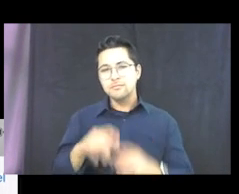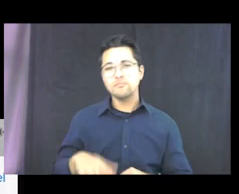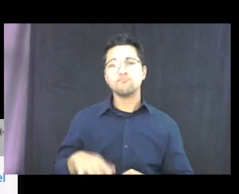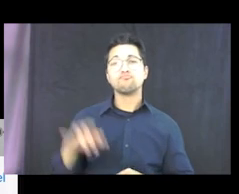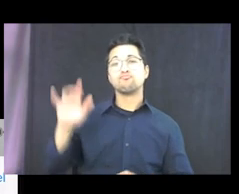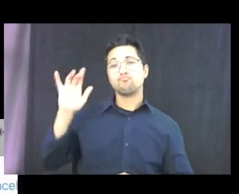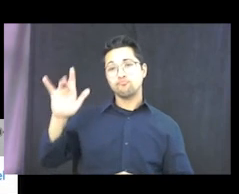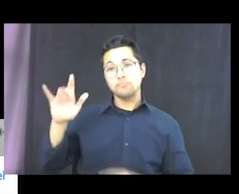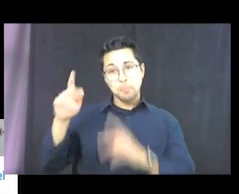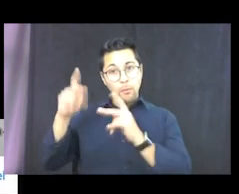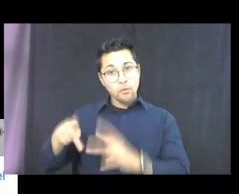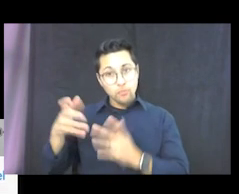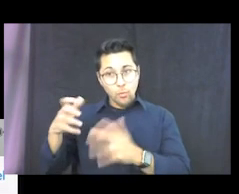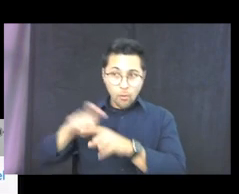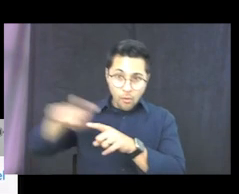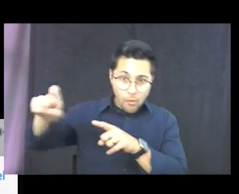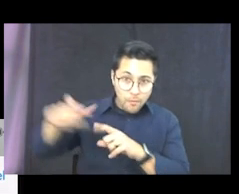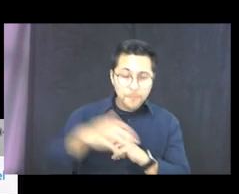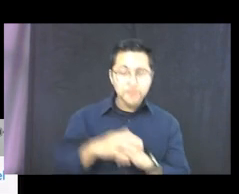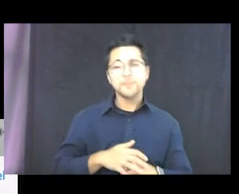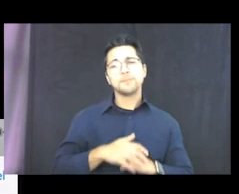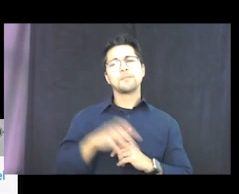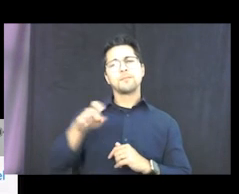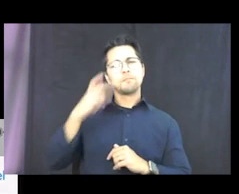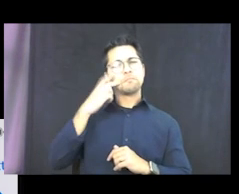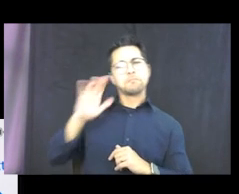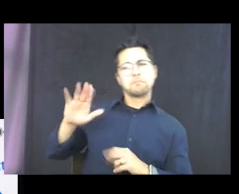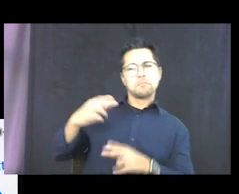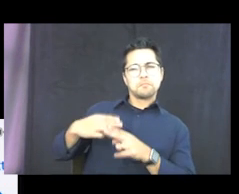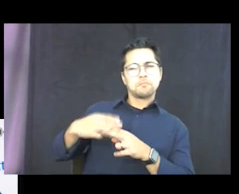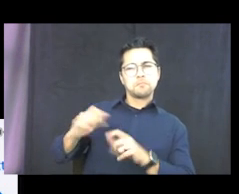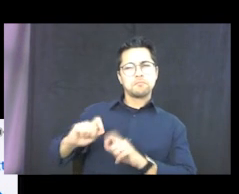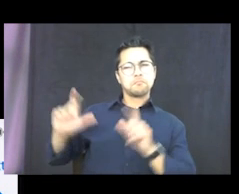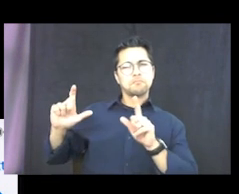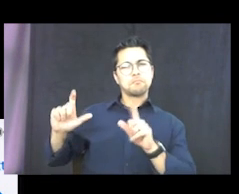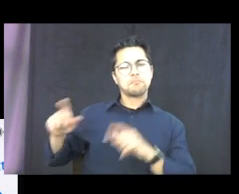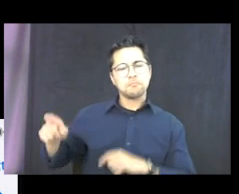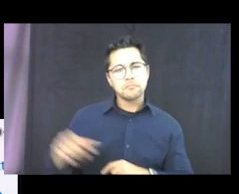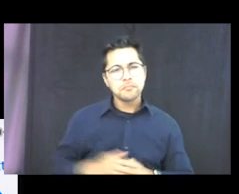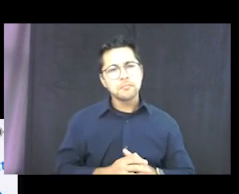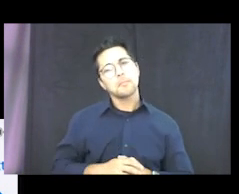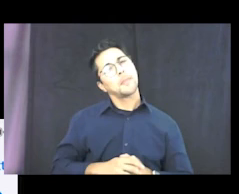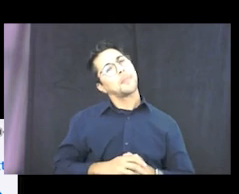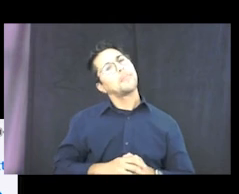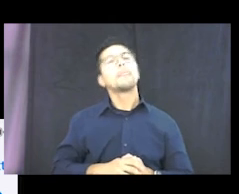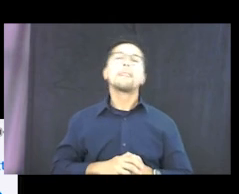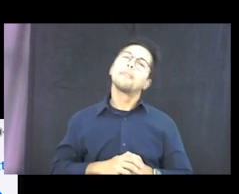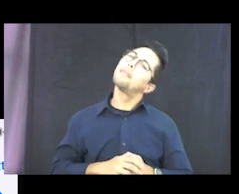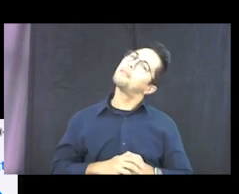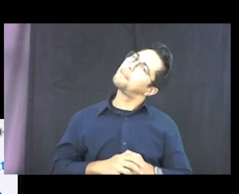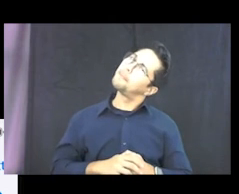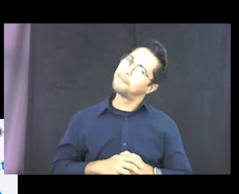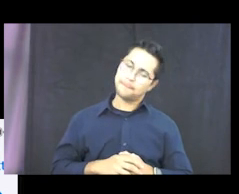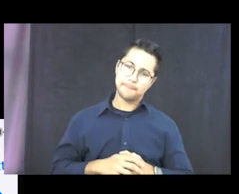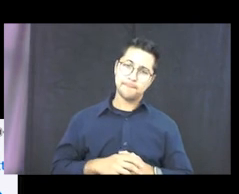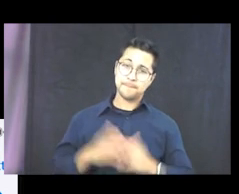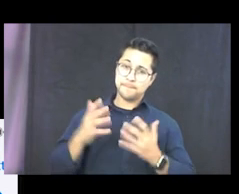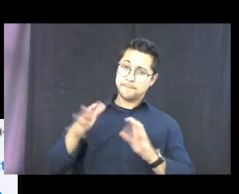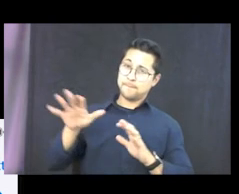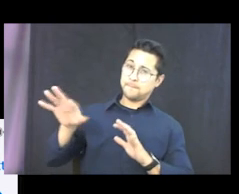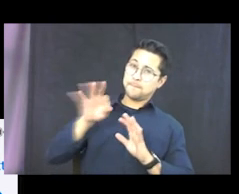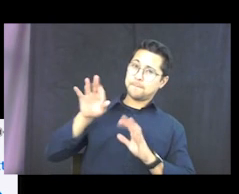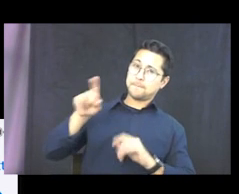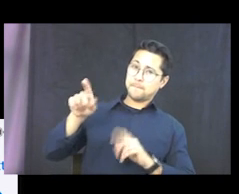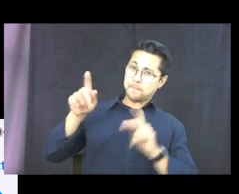you wish to dial. You should see their name appear where the empty light blue contact used to be. After you've selected